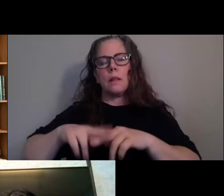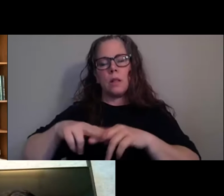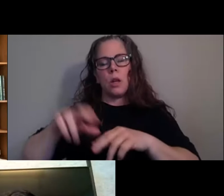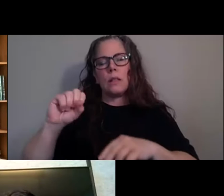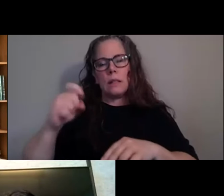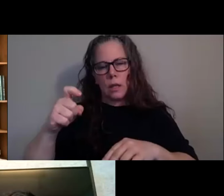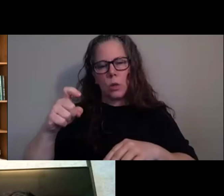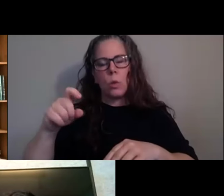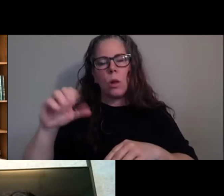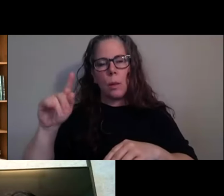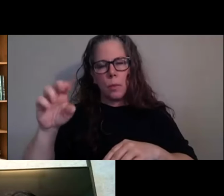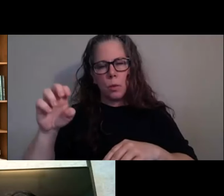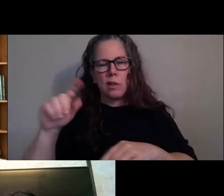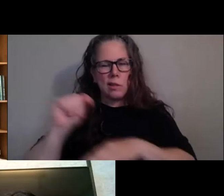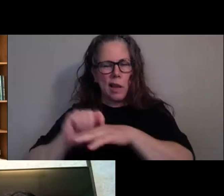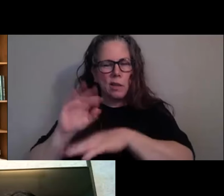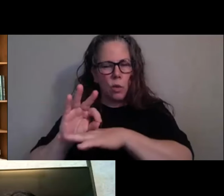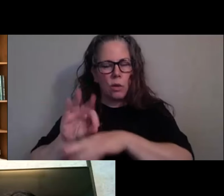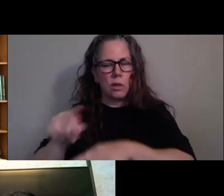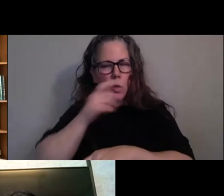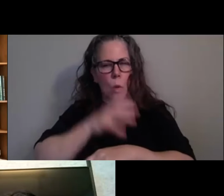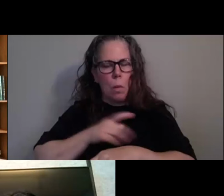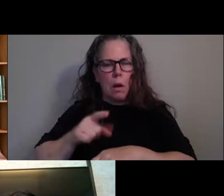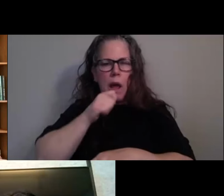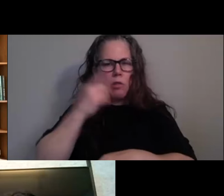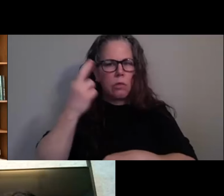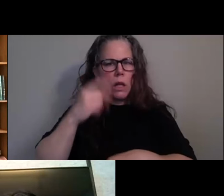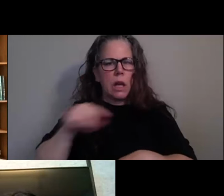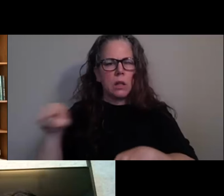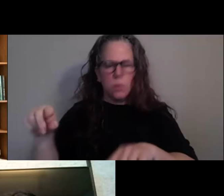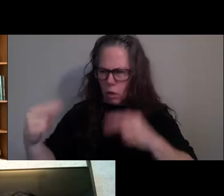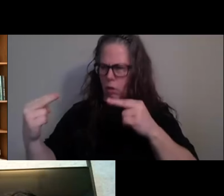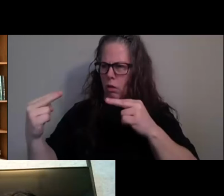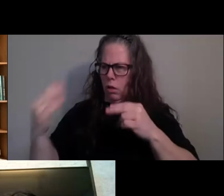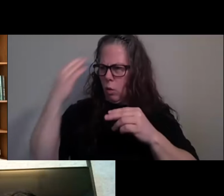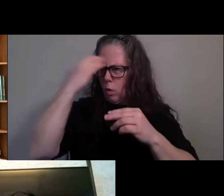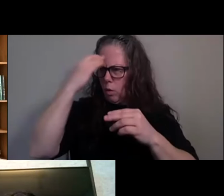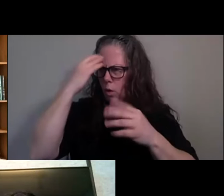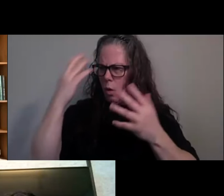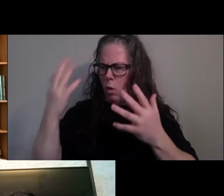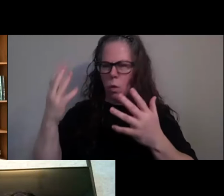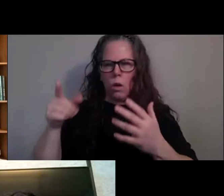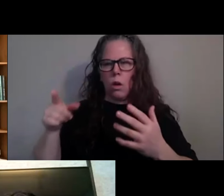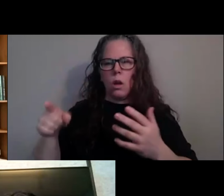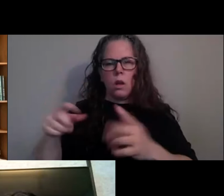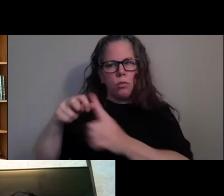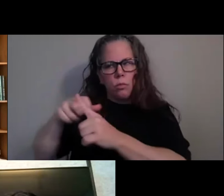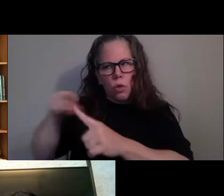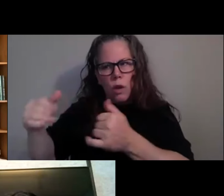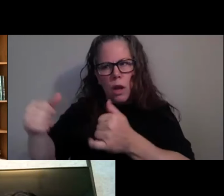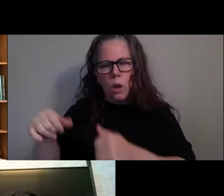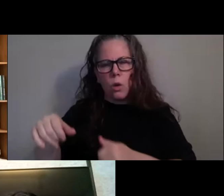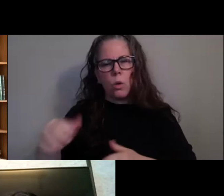I didn't know her. And over the last 5 years, we realized, whoa, we know a lot. And if you stop her on the street right now and say, hey, what do you know